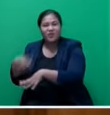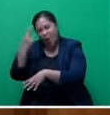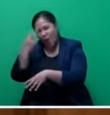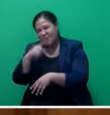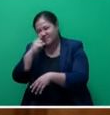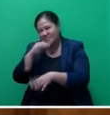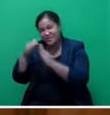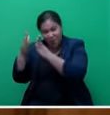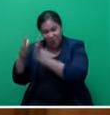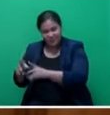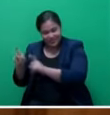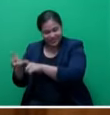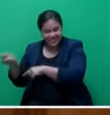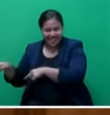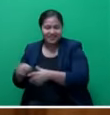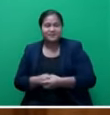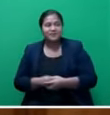the young family was trying to